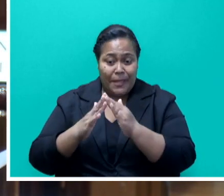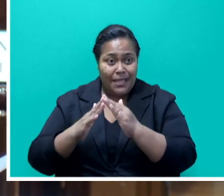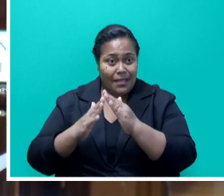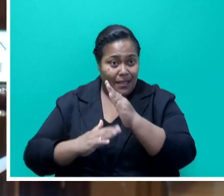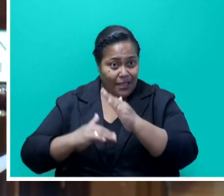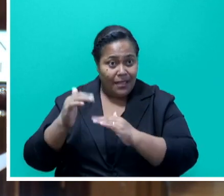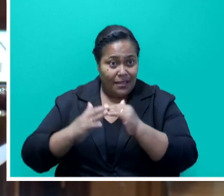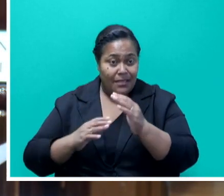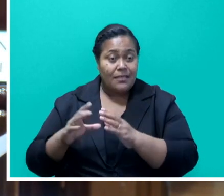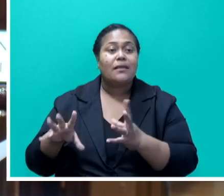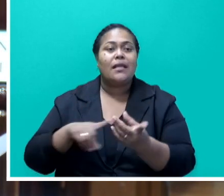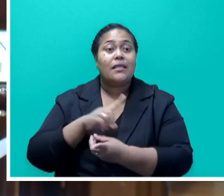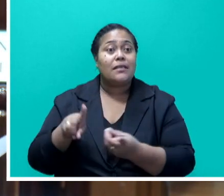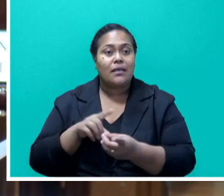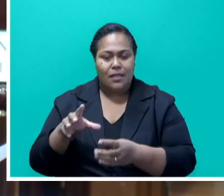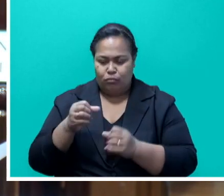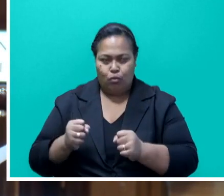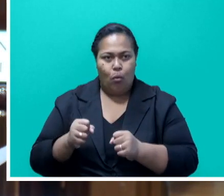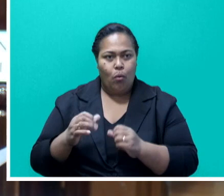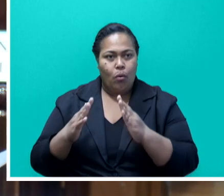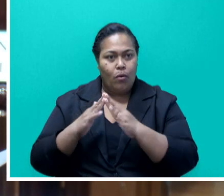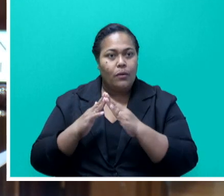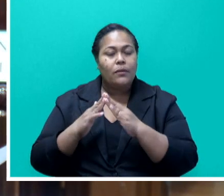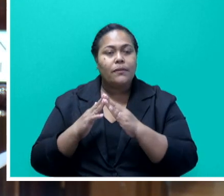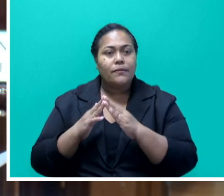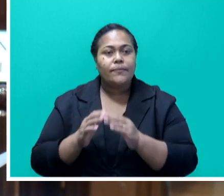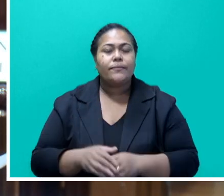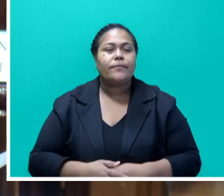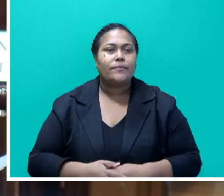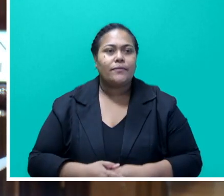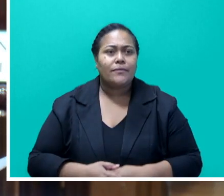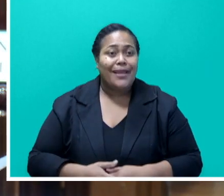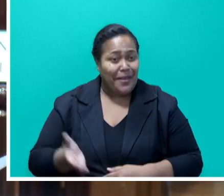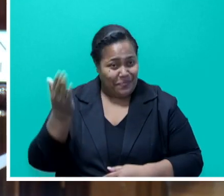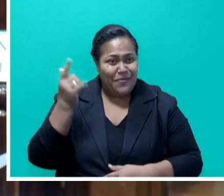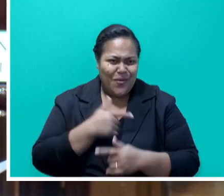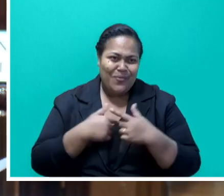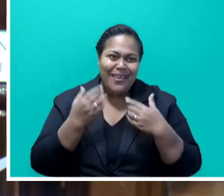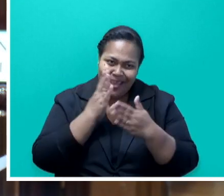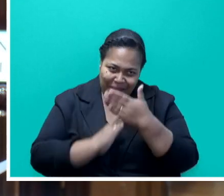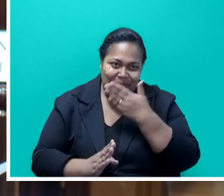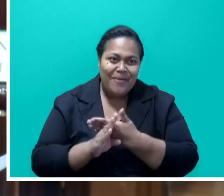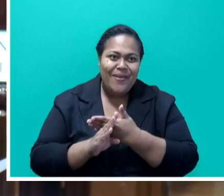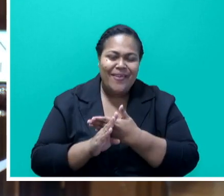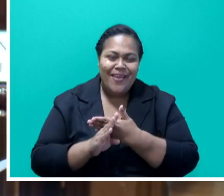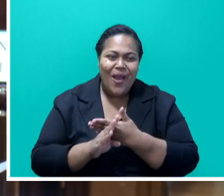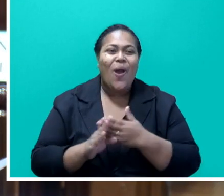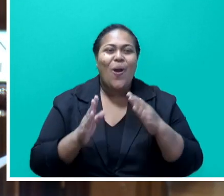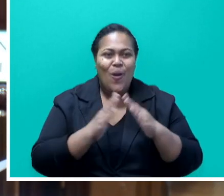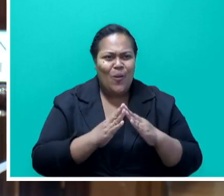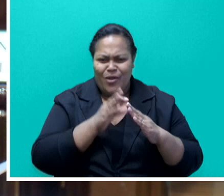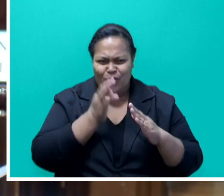conditions. Don't imagine the humble bamboo homes we are used to seeing. Bamboo can build modern